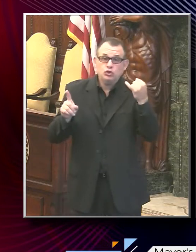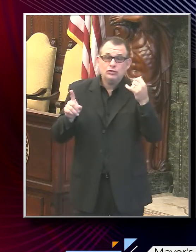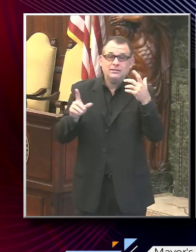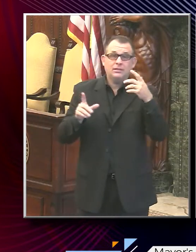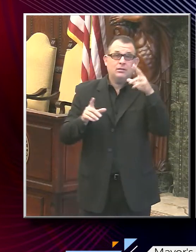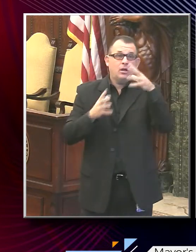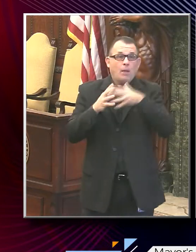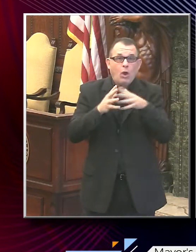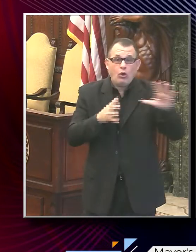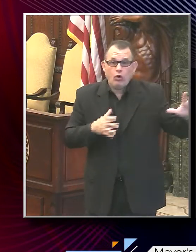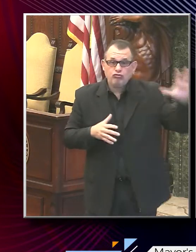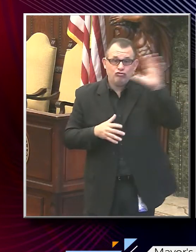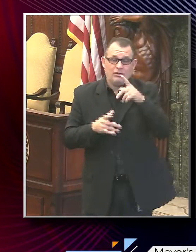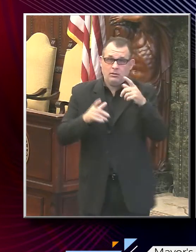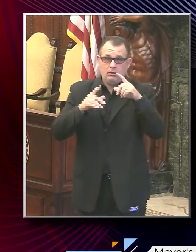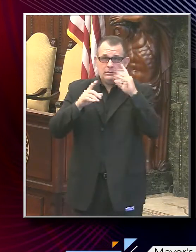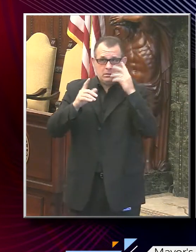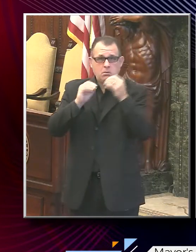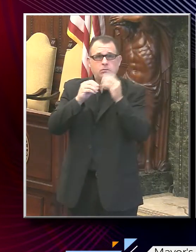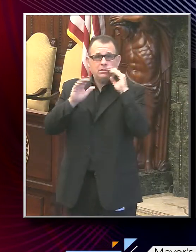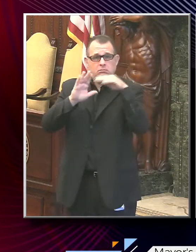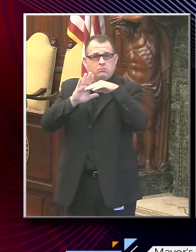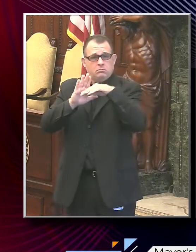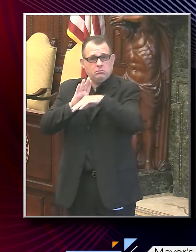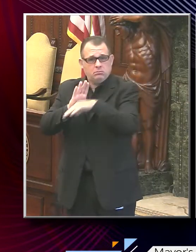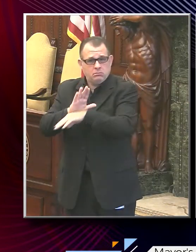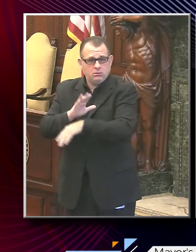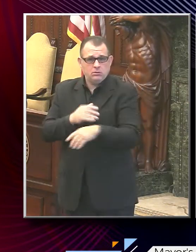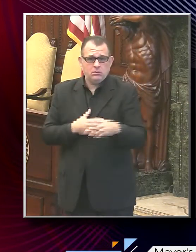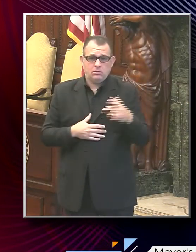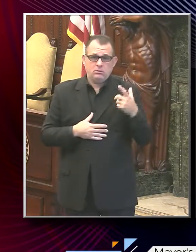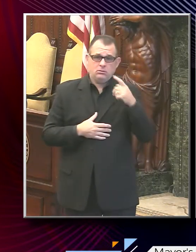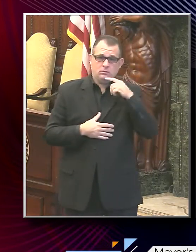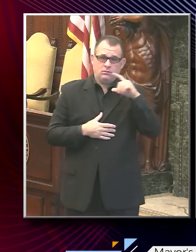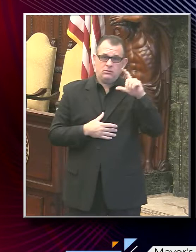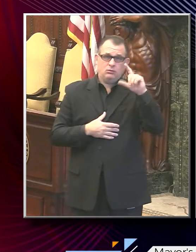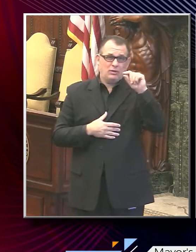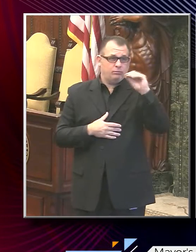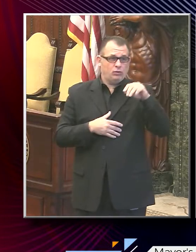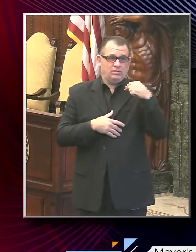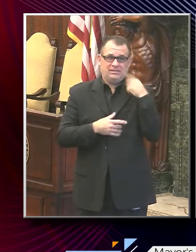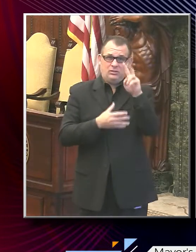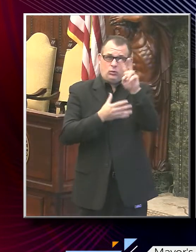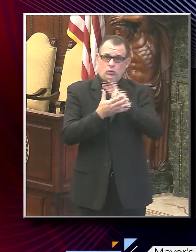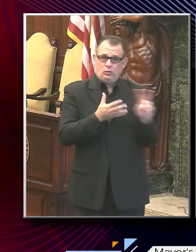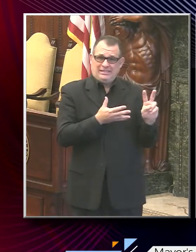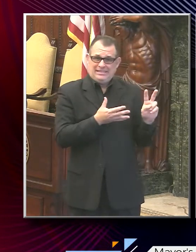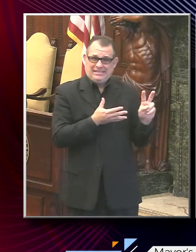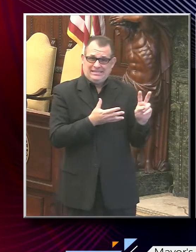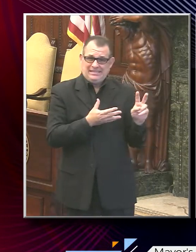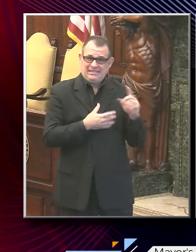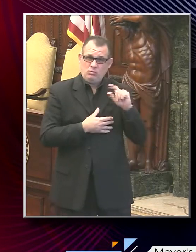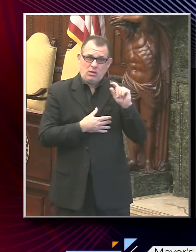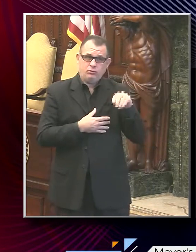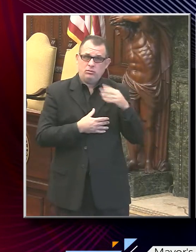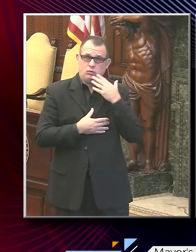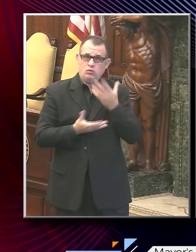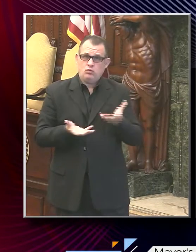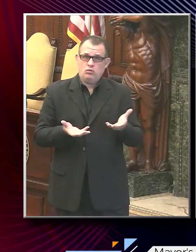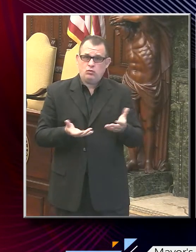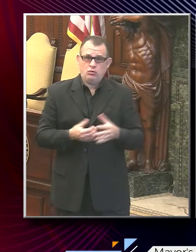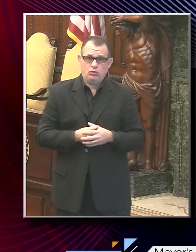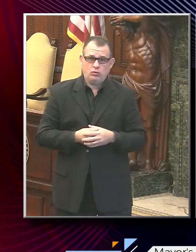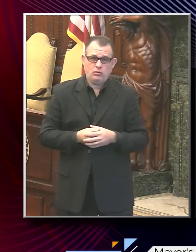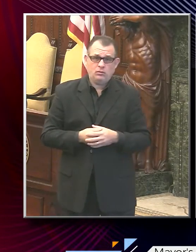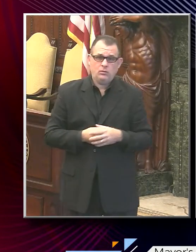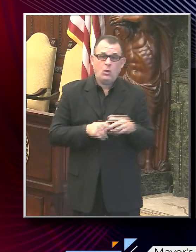are continuing to fall. They've fallen about 20% over the past 2 weeks. Now also, the number of deaths per day is falling at the national level.